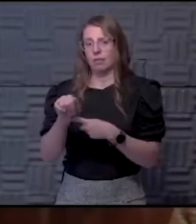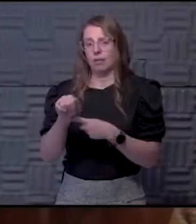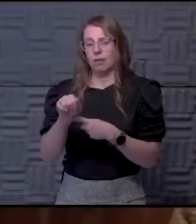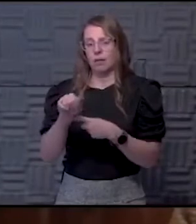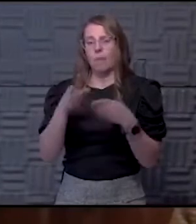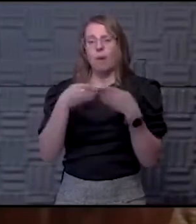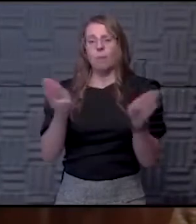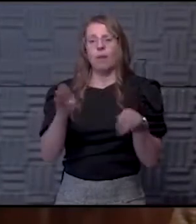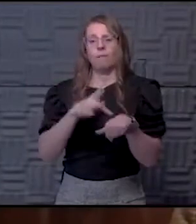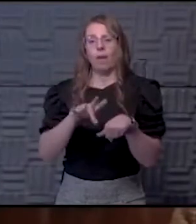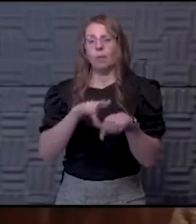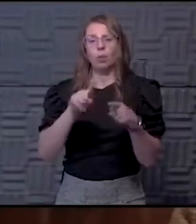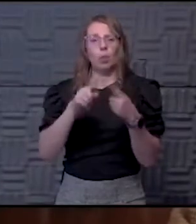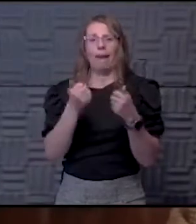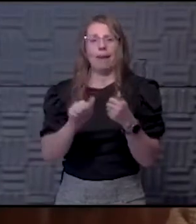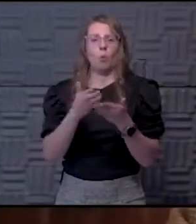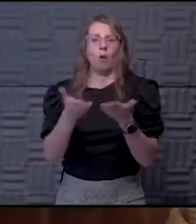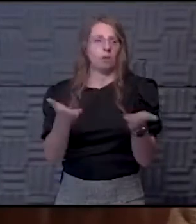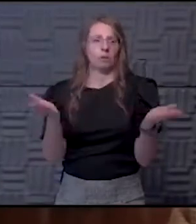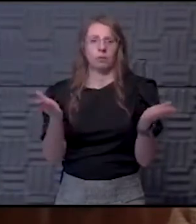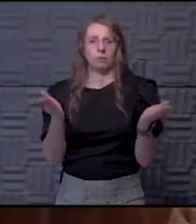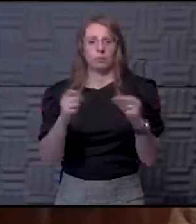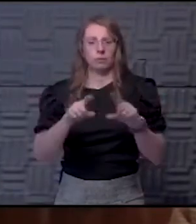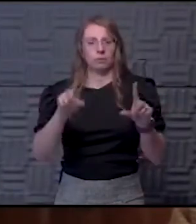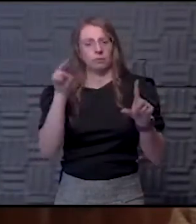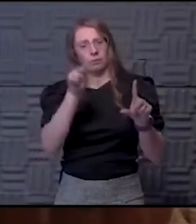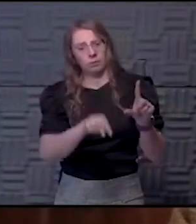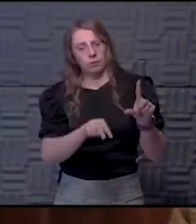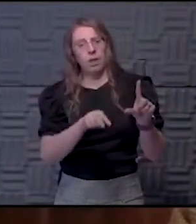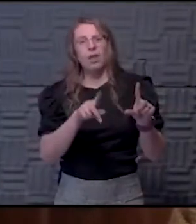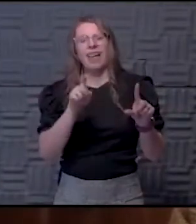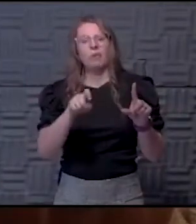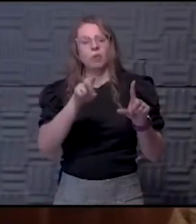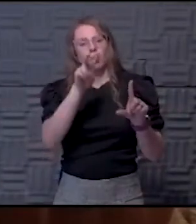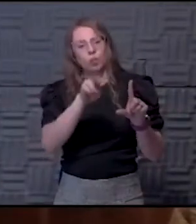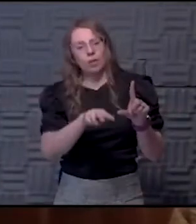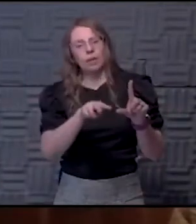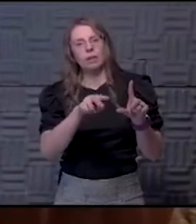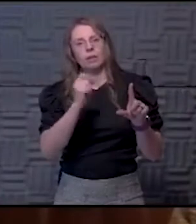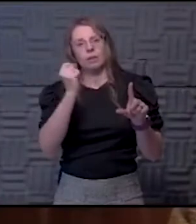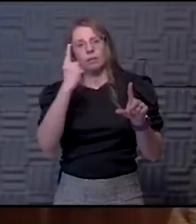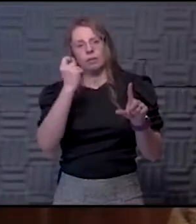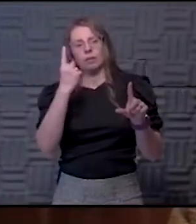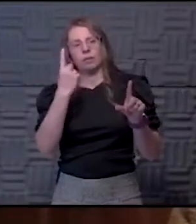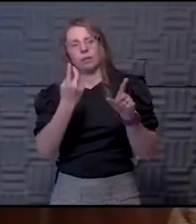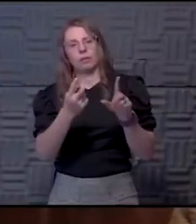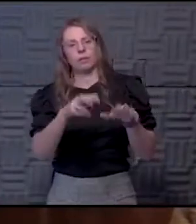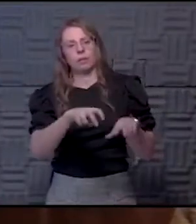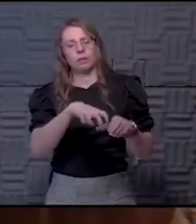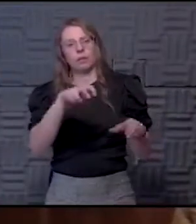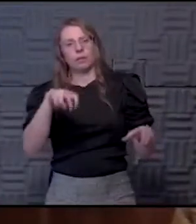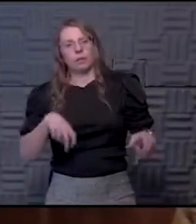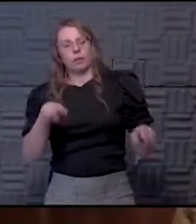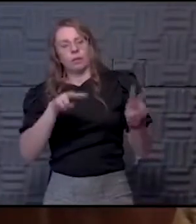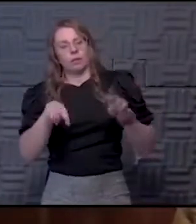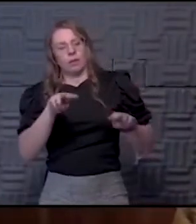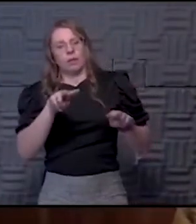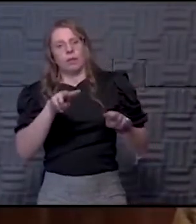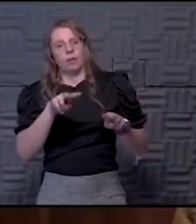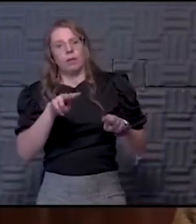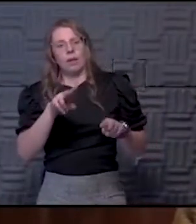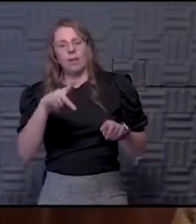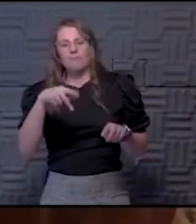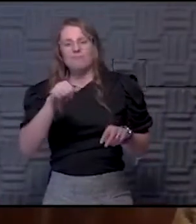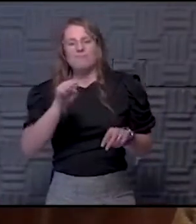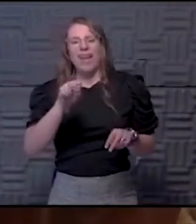publicly available to anyone, but you have to read it discerningly. That's a passive reporting